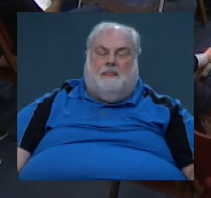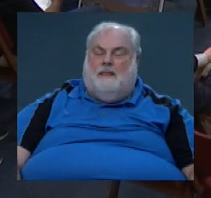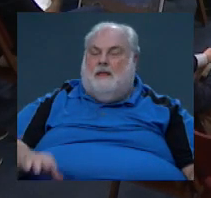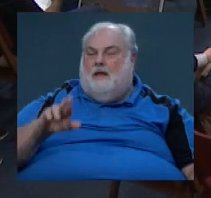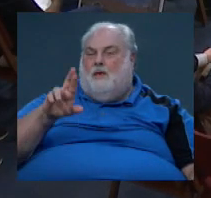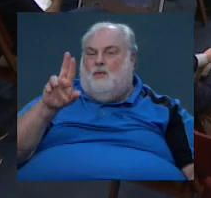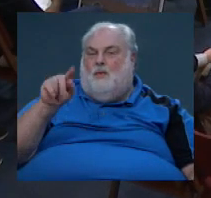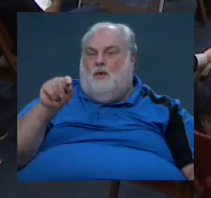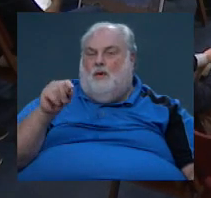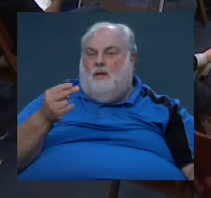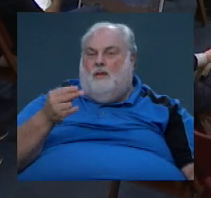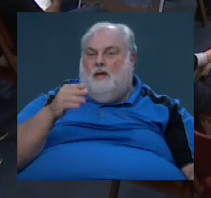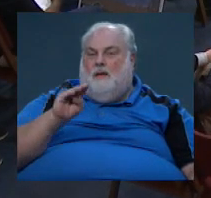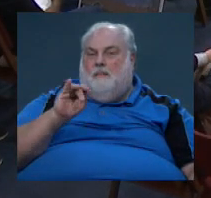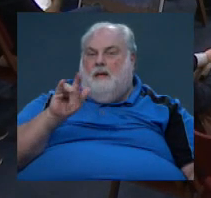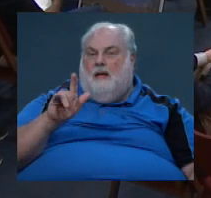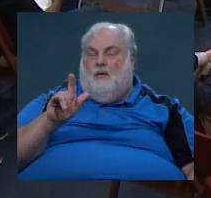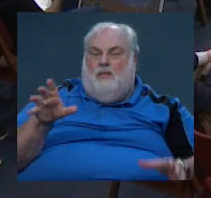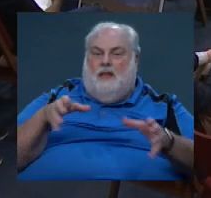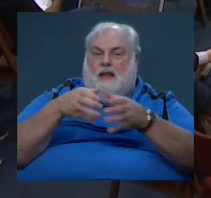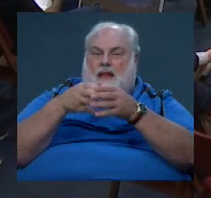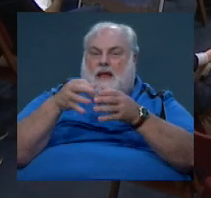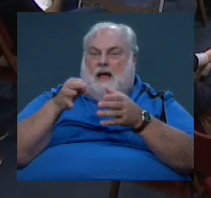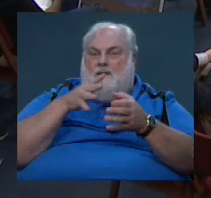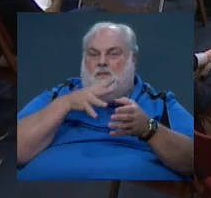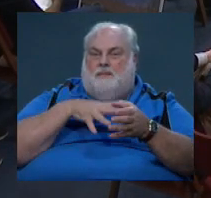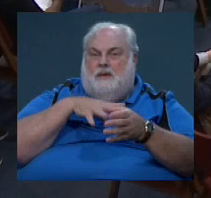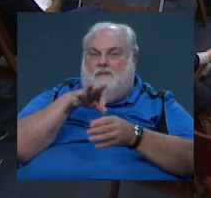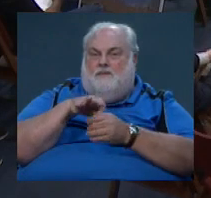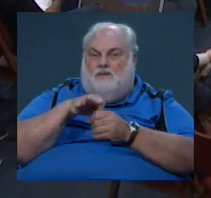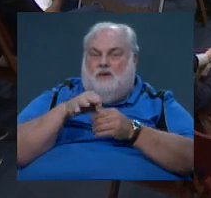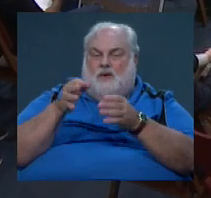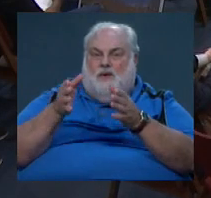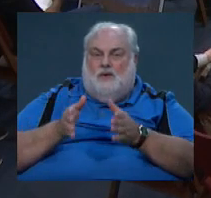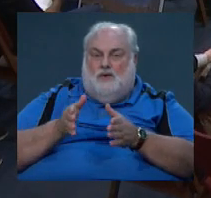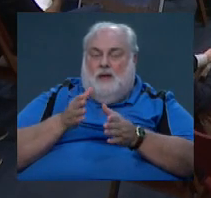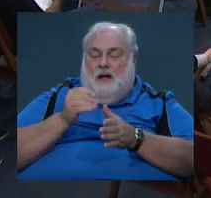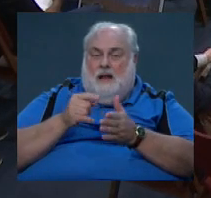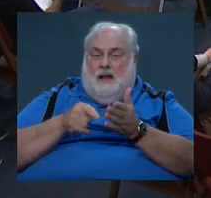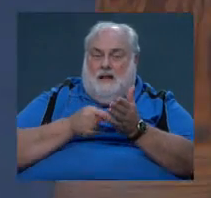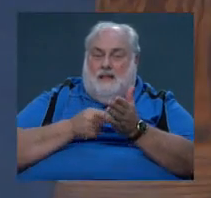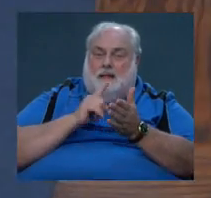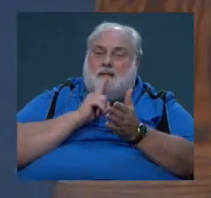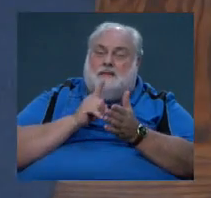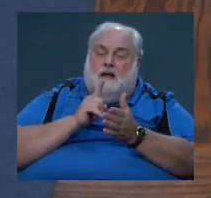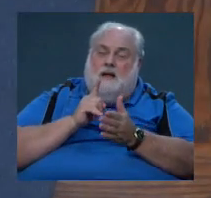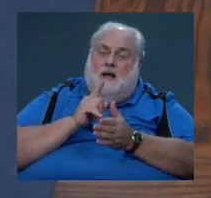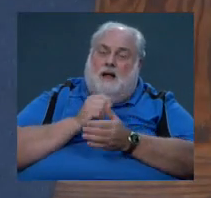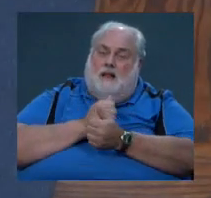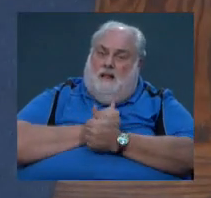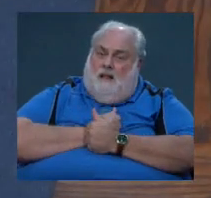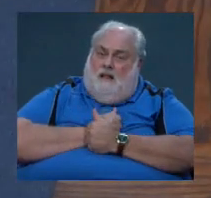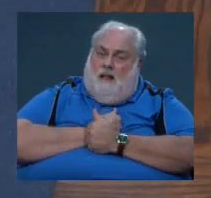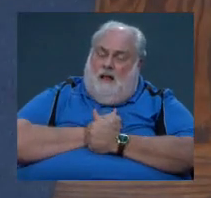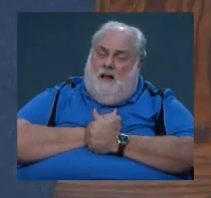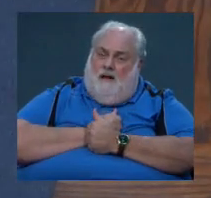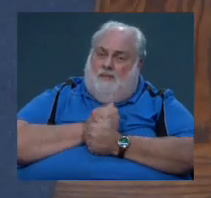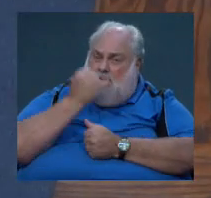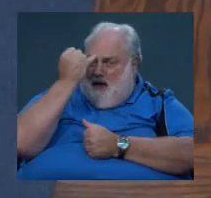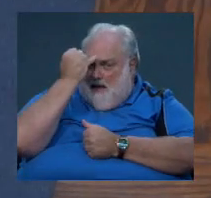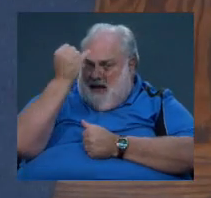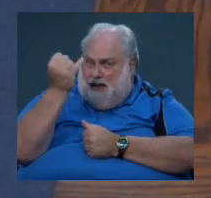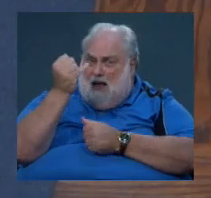I'm Ruth Bell. I'm with the League of Women Voters. And this is a lovely concept,